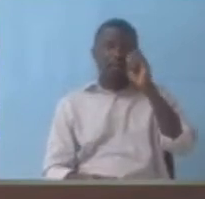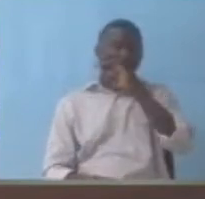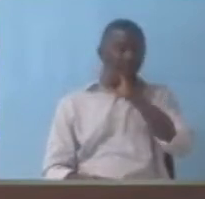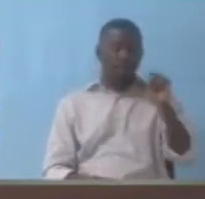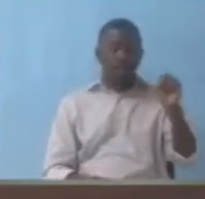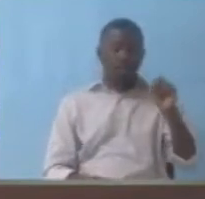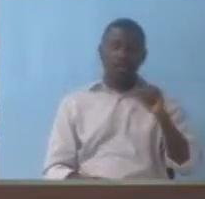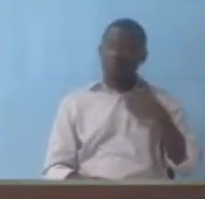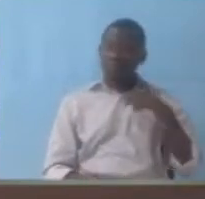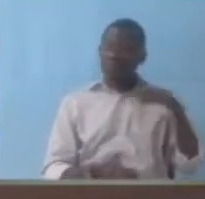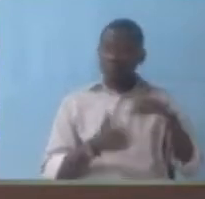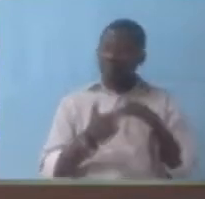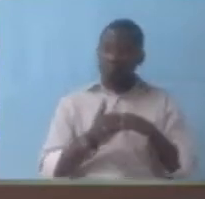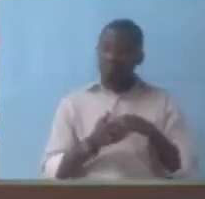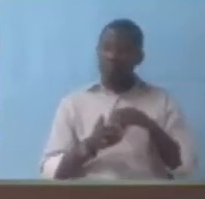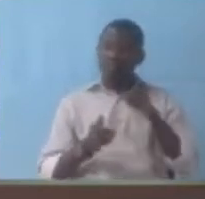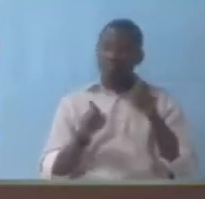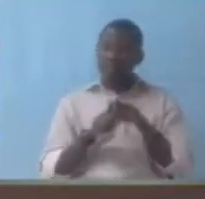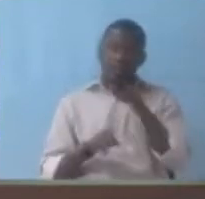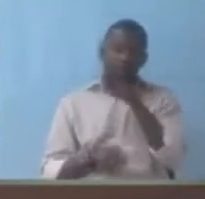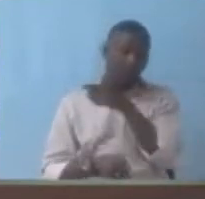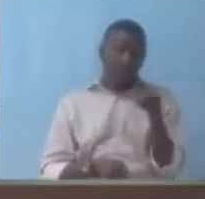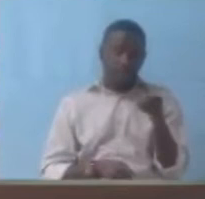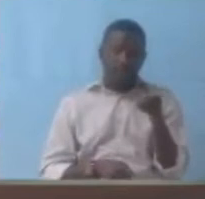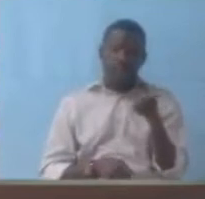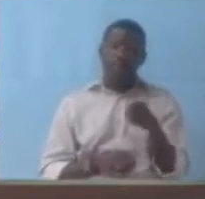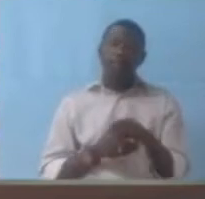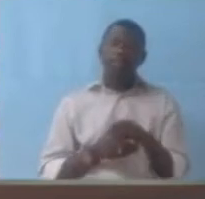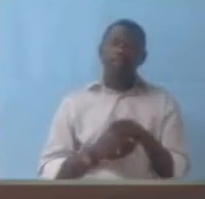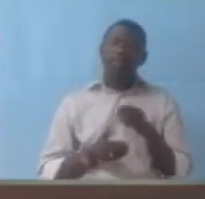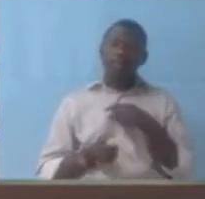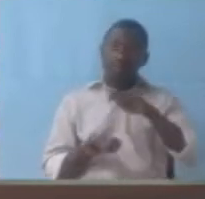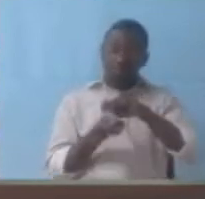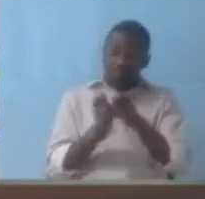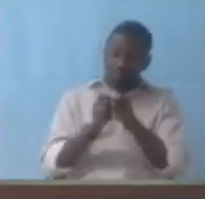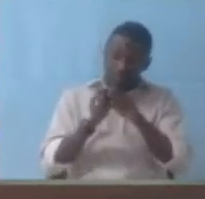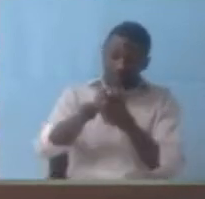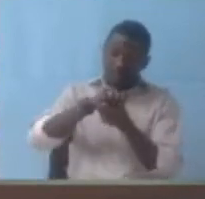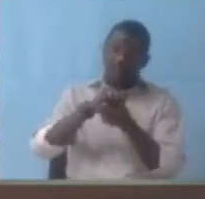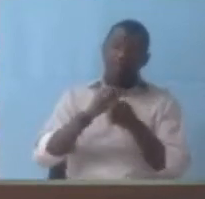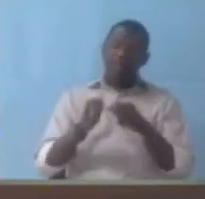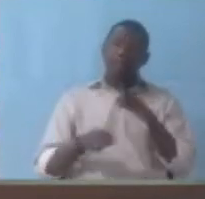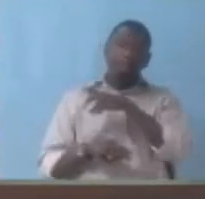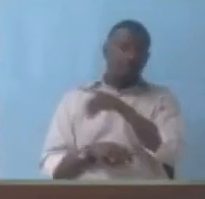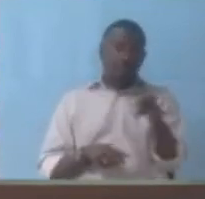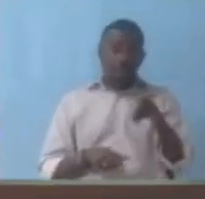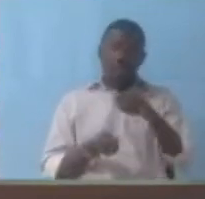It was enforced by them. It was amended by them when they saw